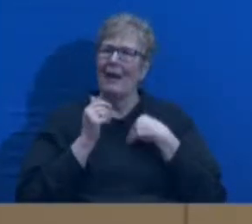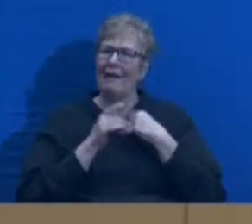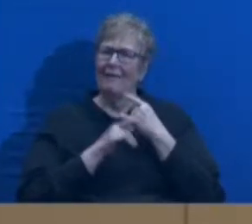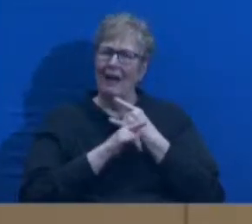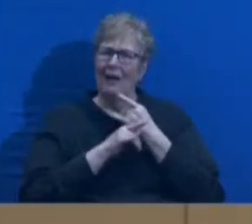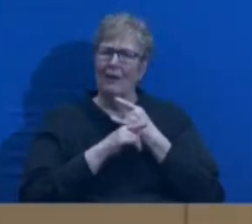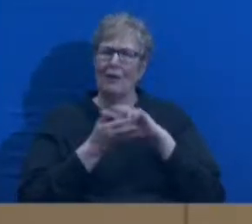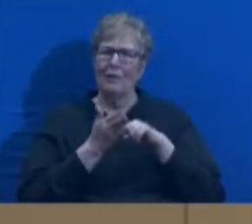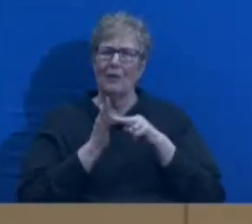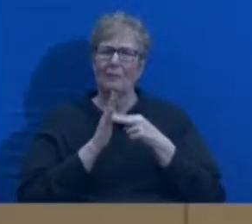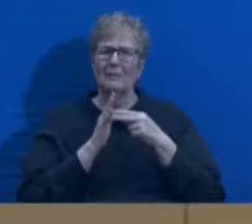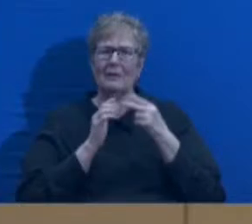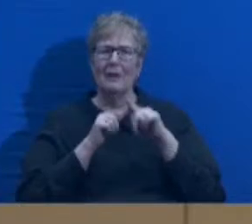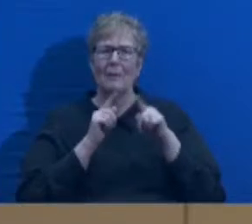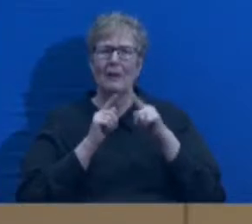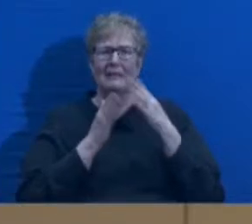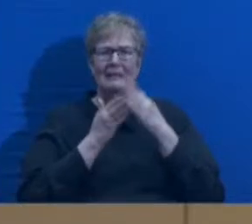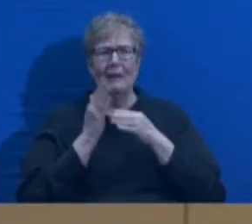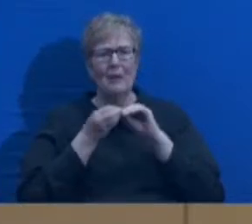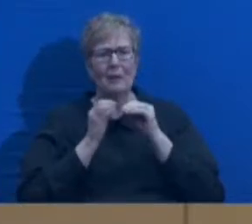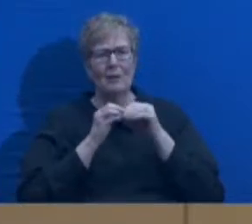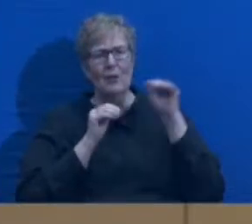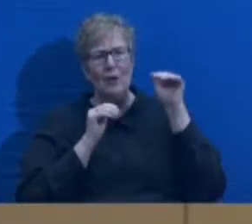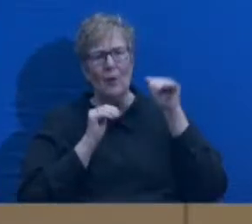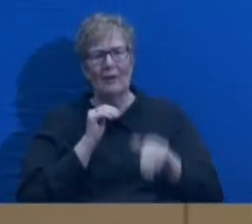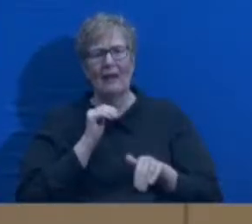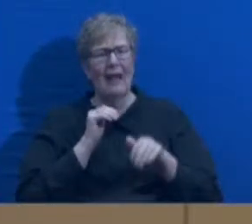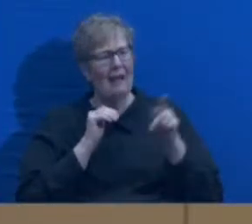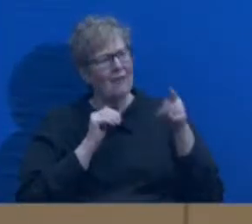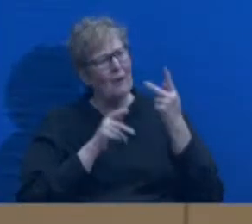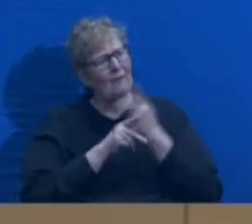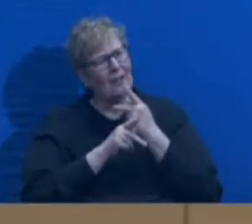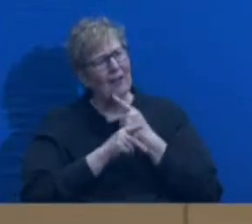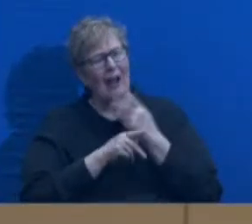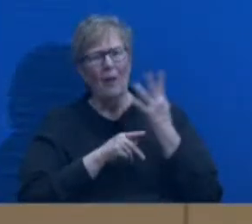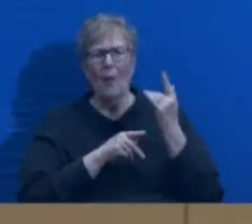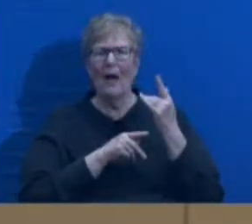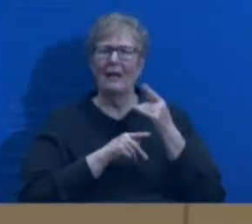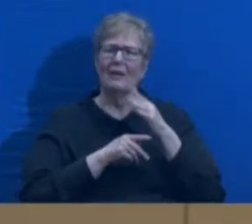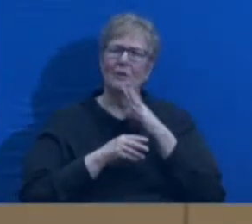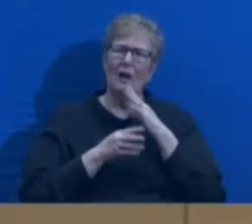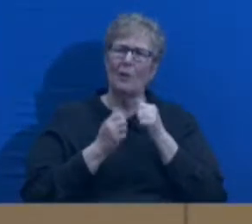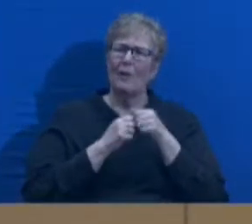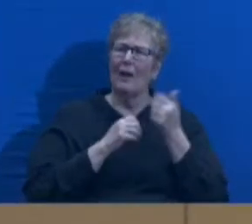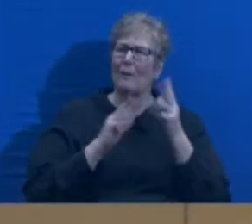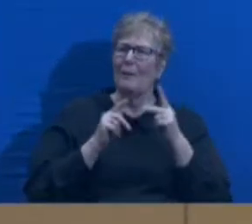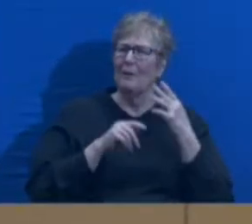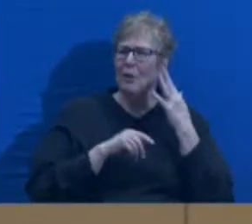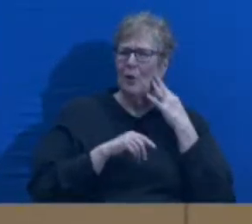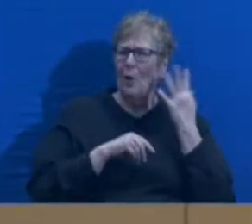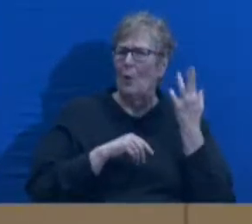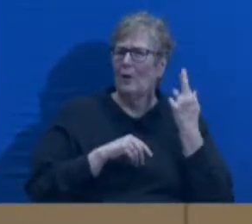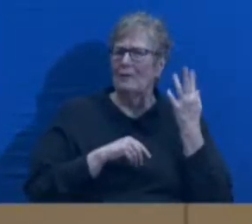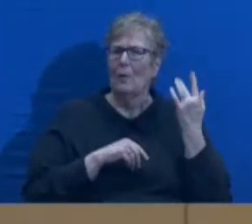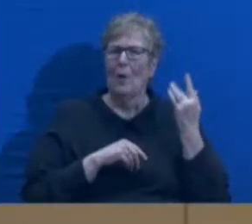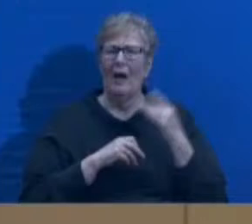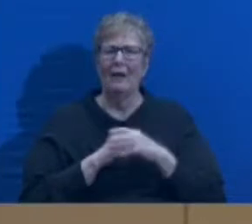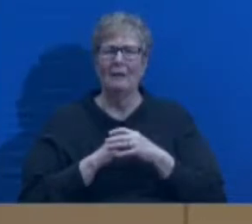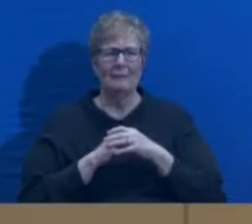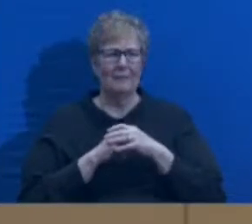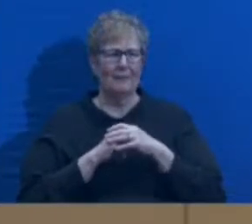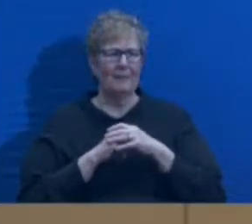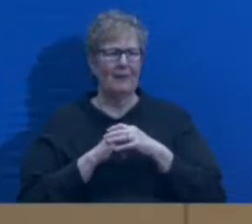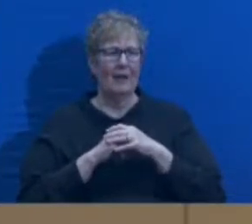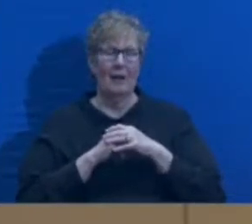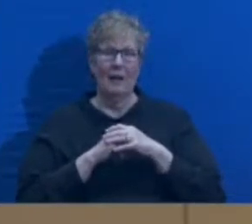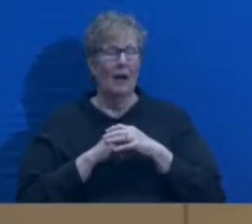it's dropping drastically all over the country. Have you figured out why, or when you speak to other people, do you guys have a reason why? Well,